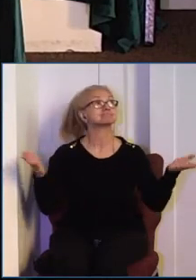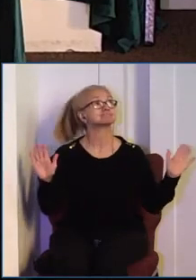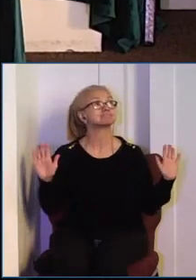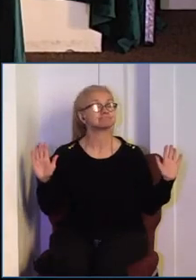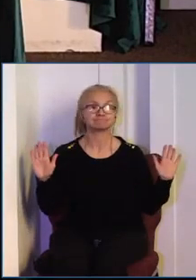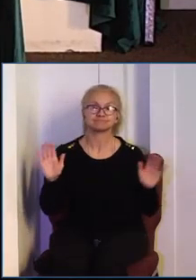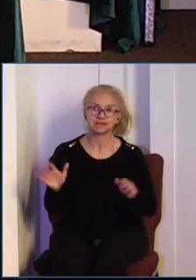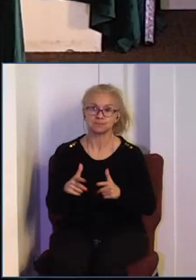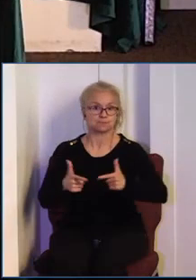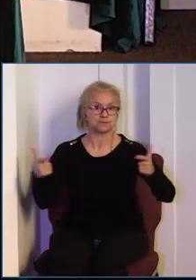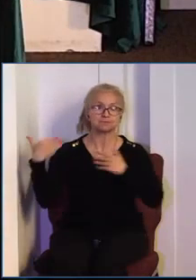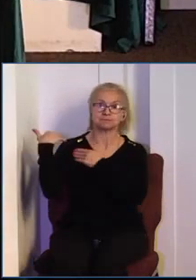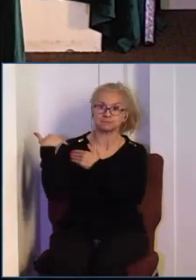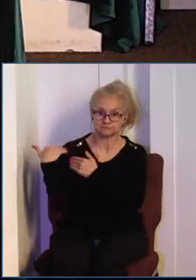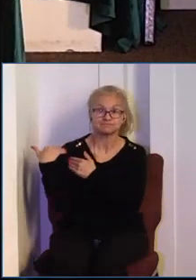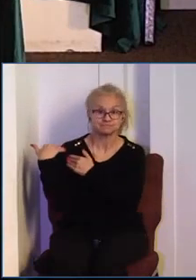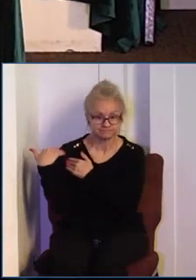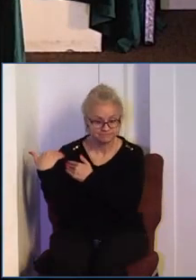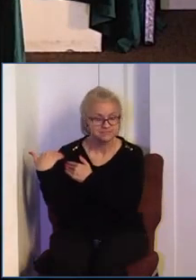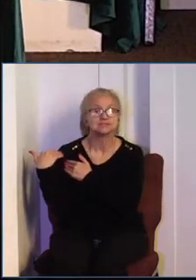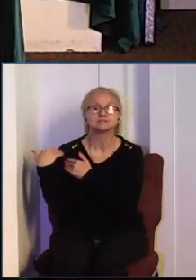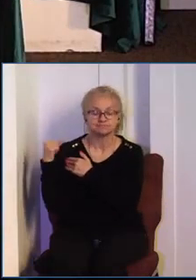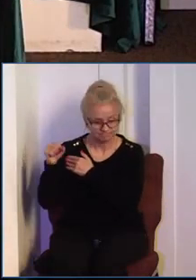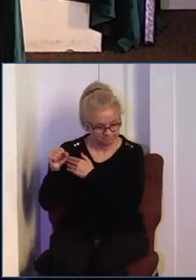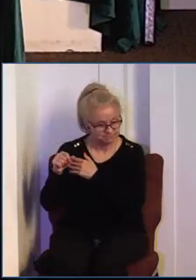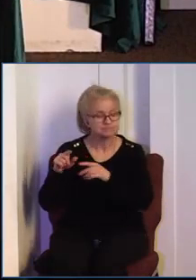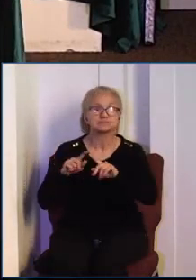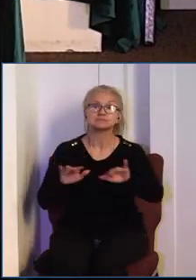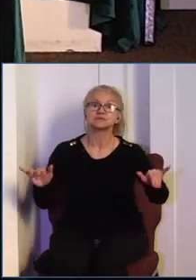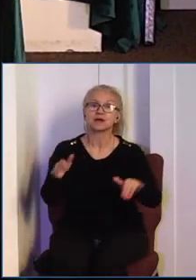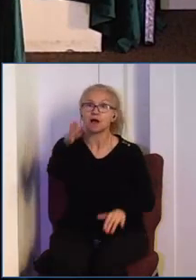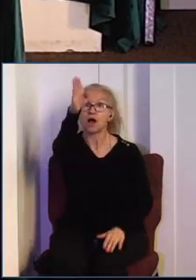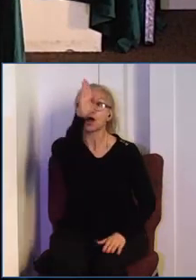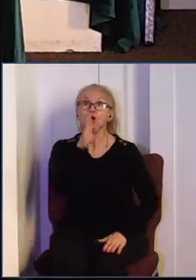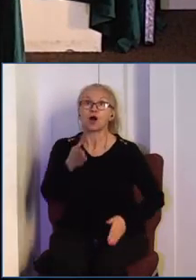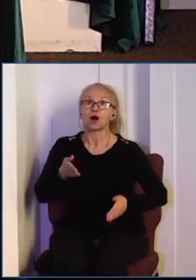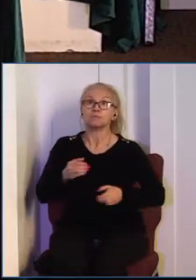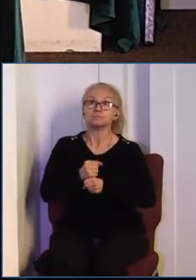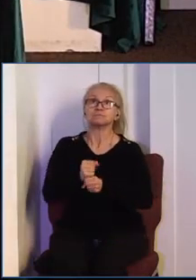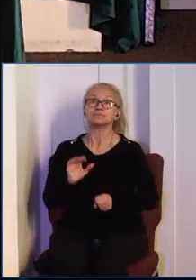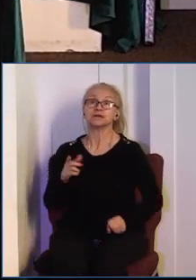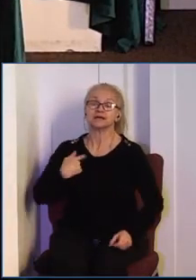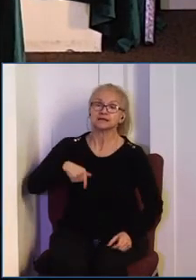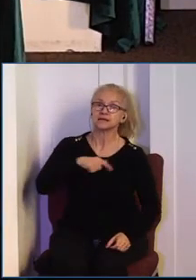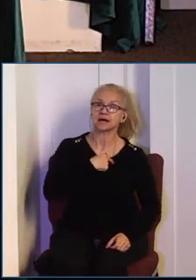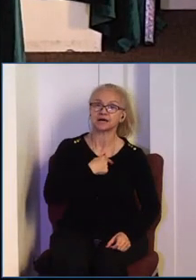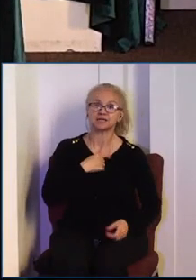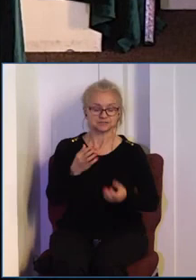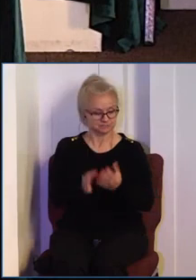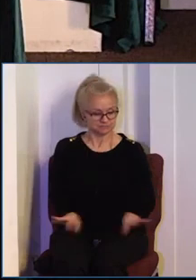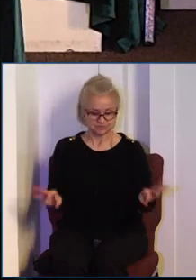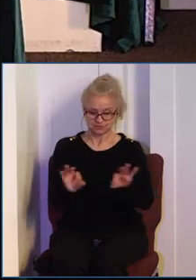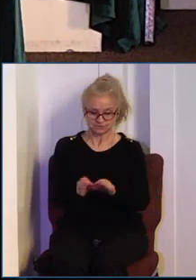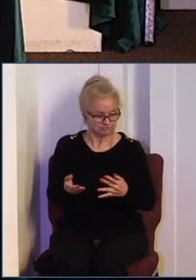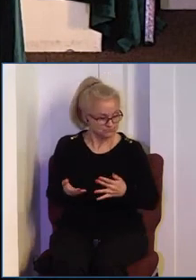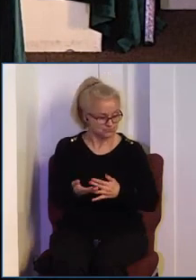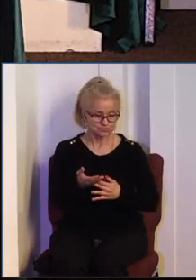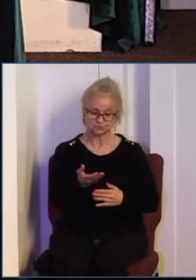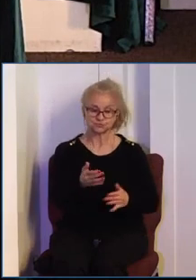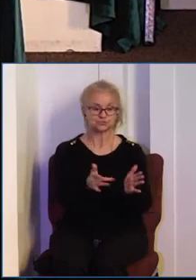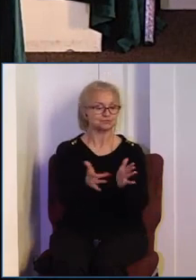It's a huge responsibility. Yet God has made us worthy through Jesus our Christ.